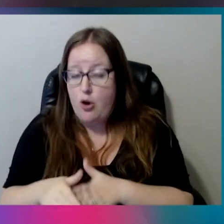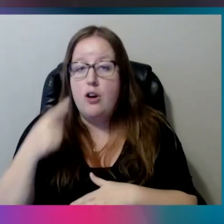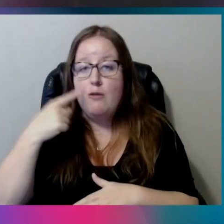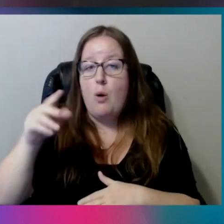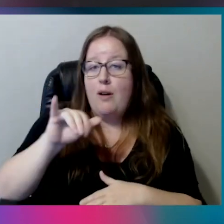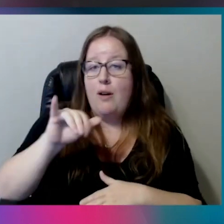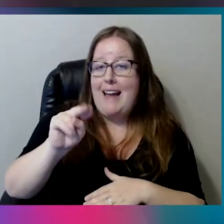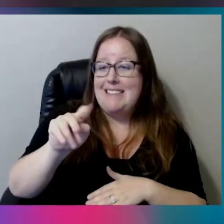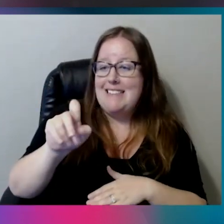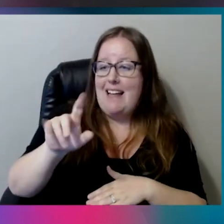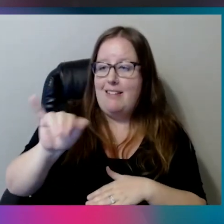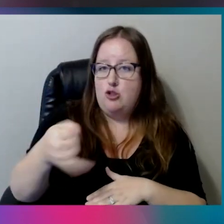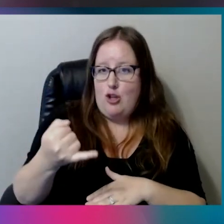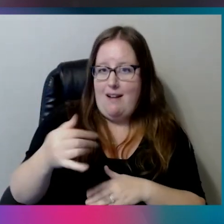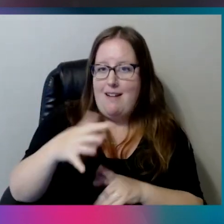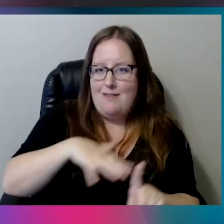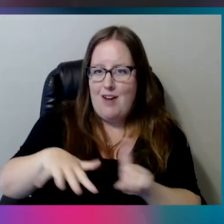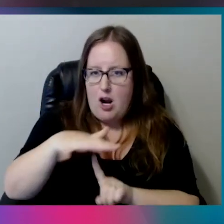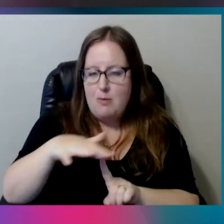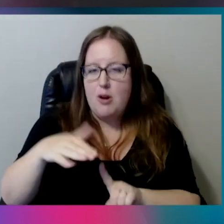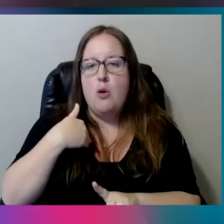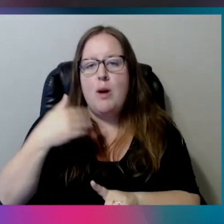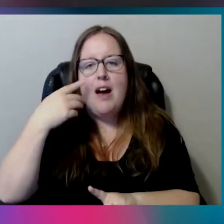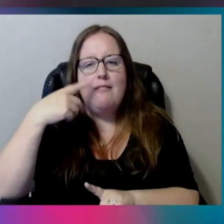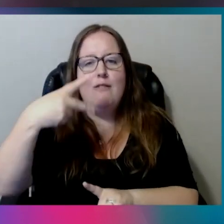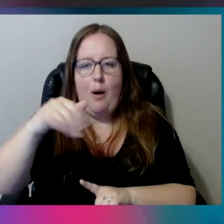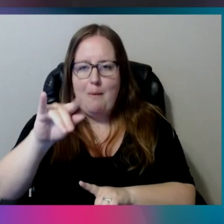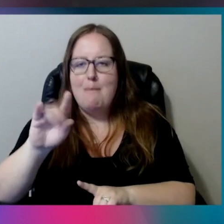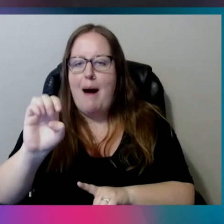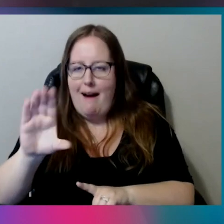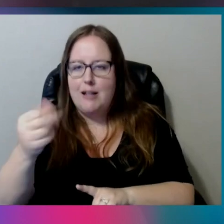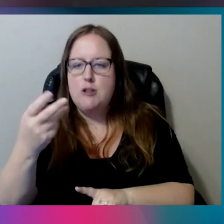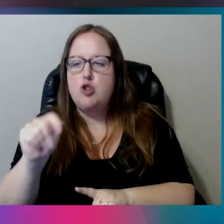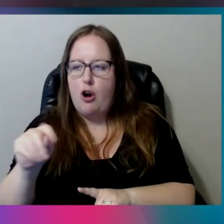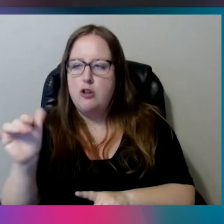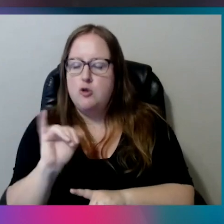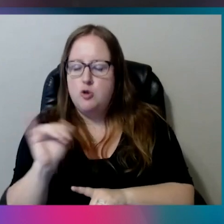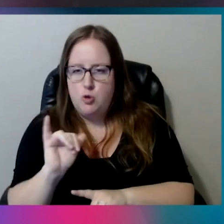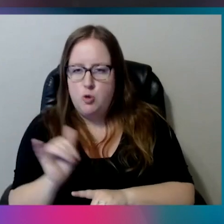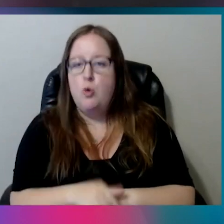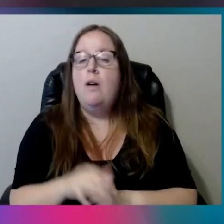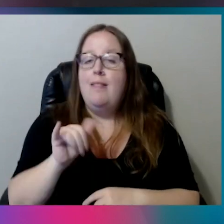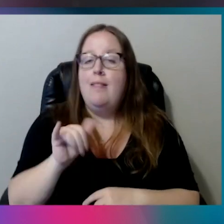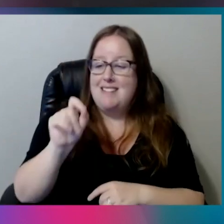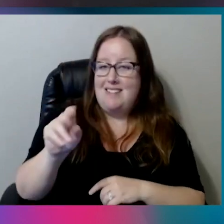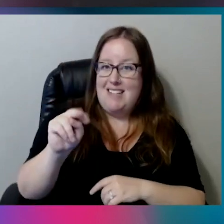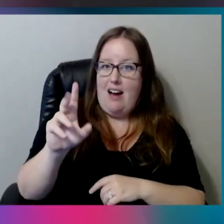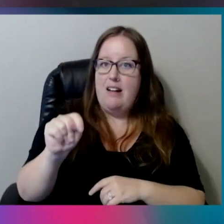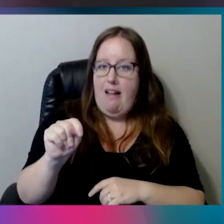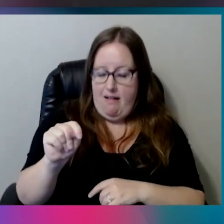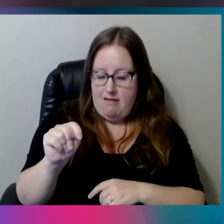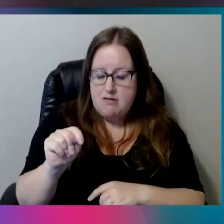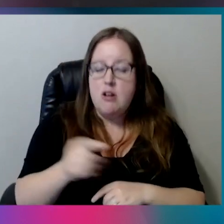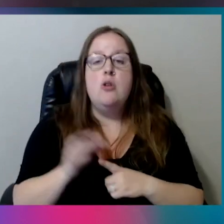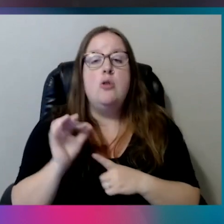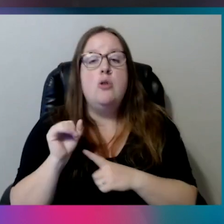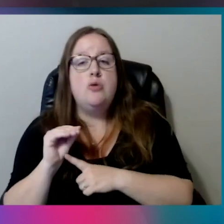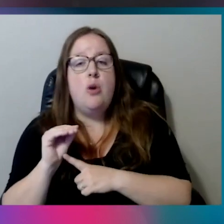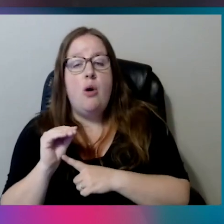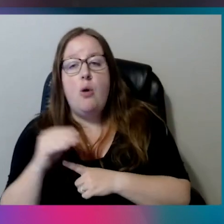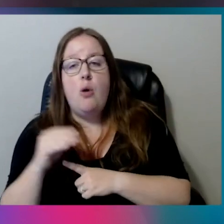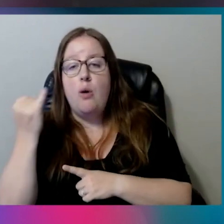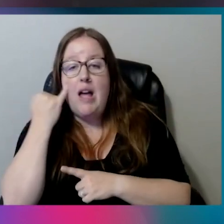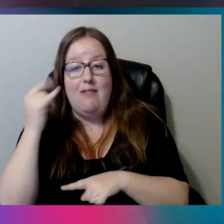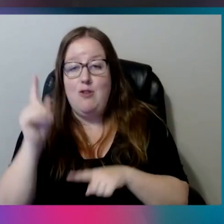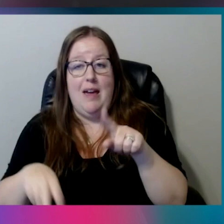environment. I believe we have them for PyCharm as well. I would think. This obviously Rider is a .NET IDE. All right. So if you can't use